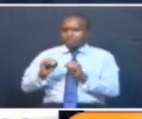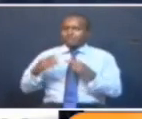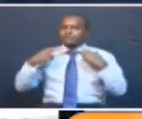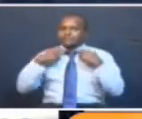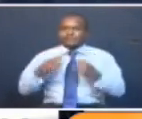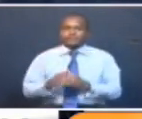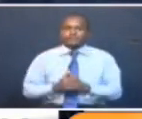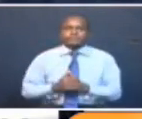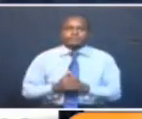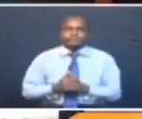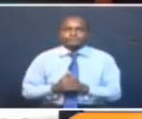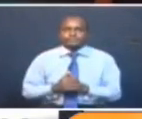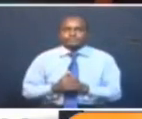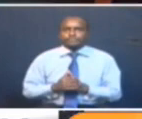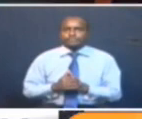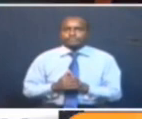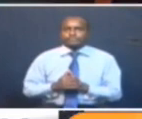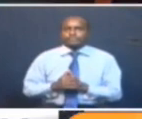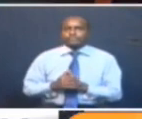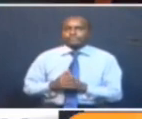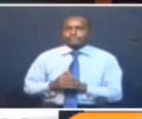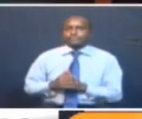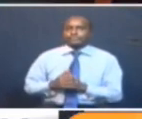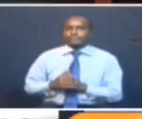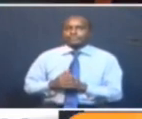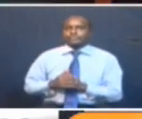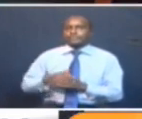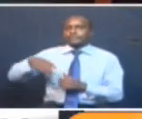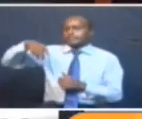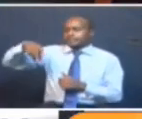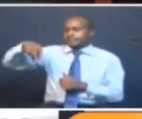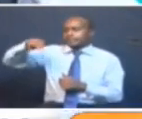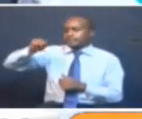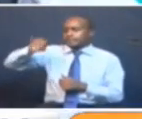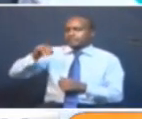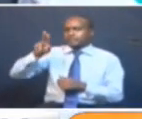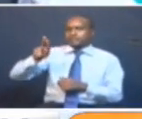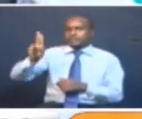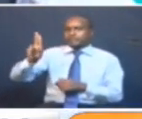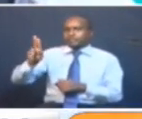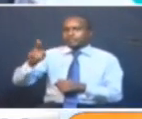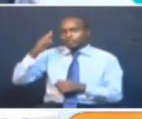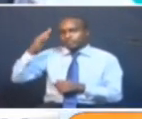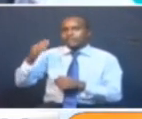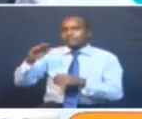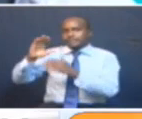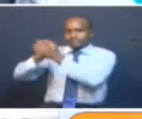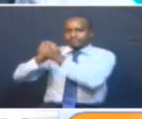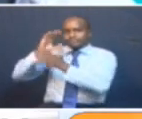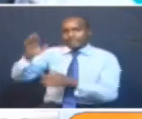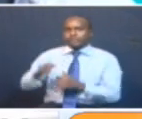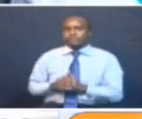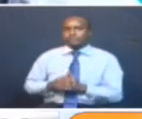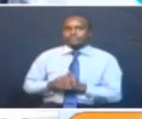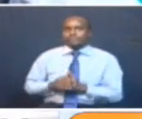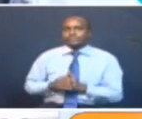be win-win. Patrick Njiru, you know him? Yeah, absolutely. He says a big hello. Yeah. He's an old friend of